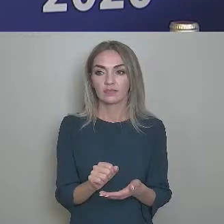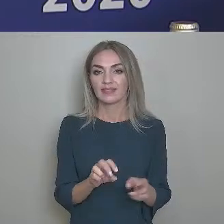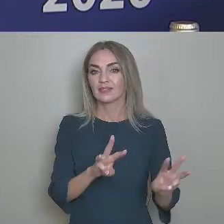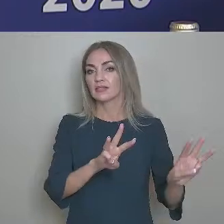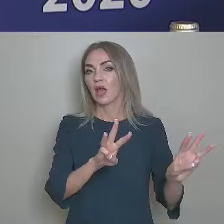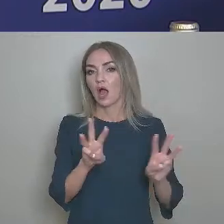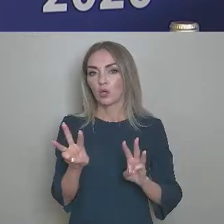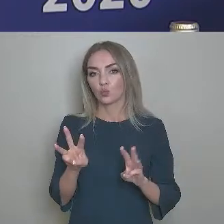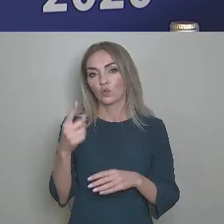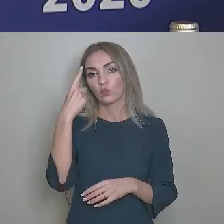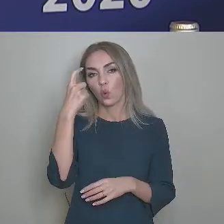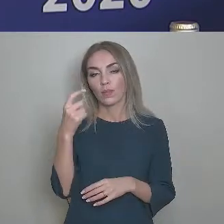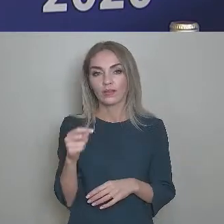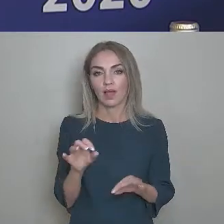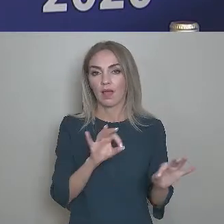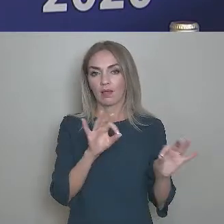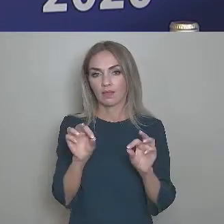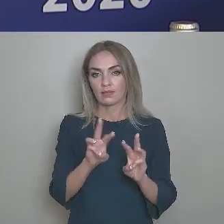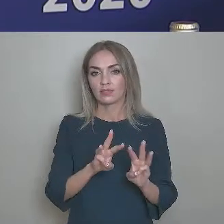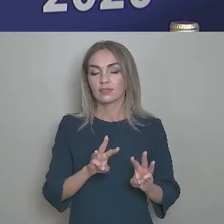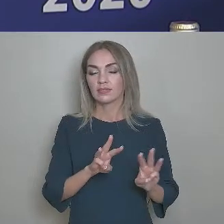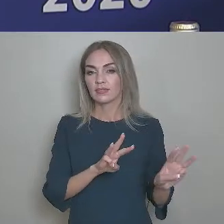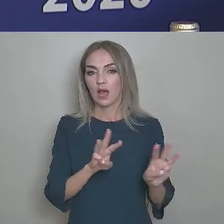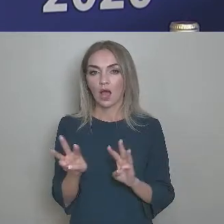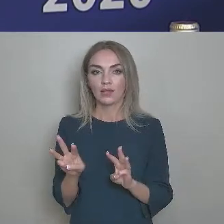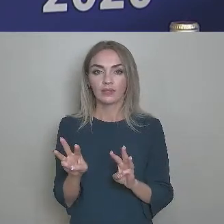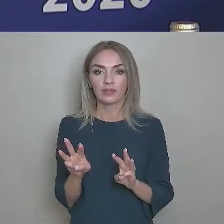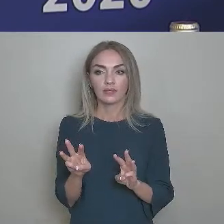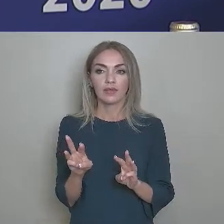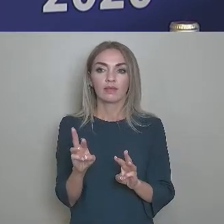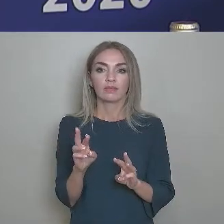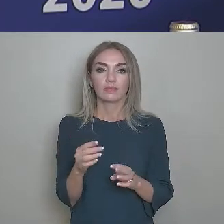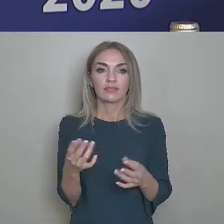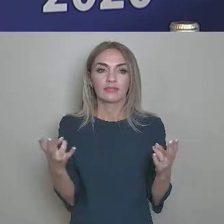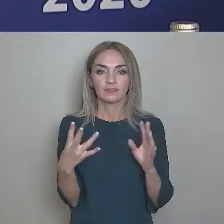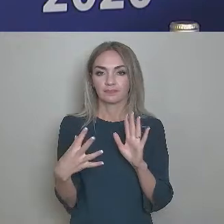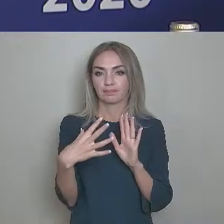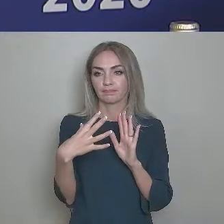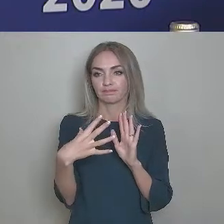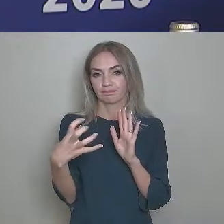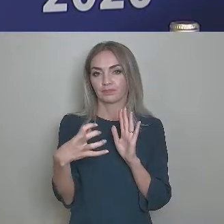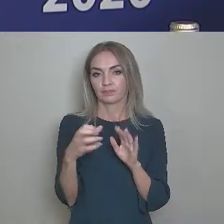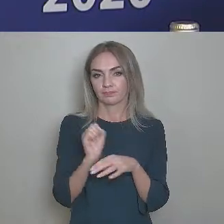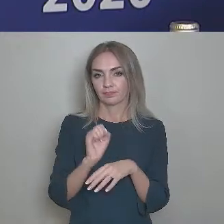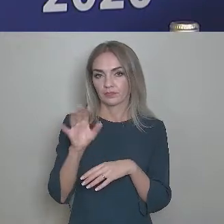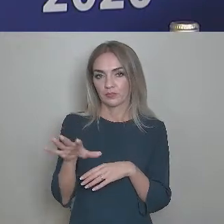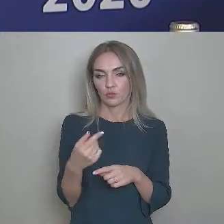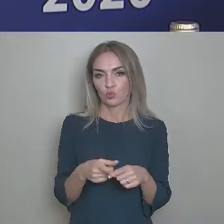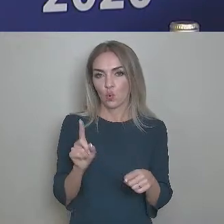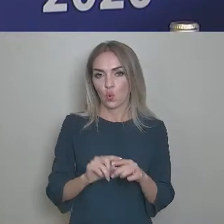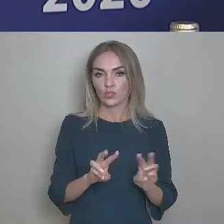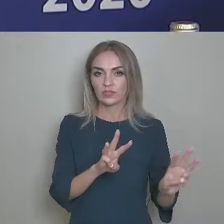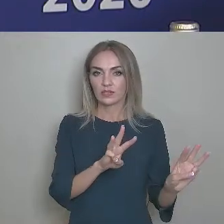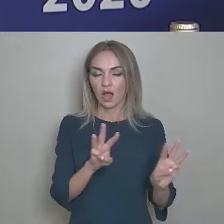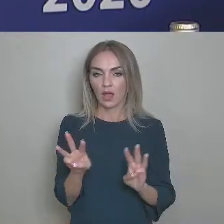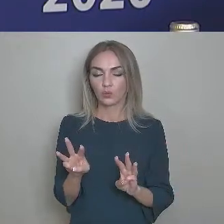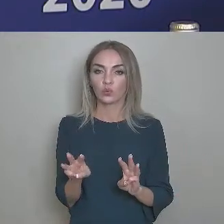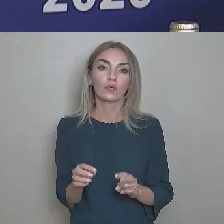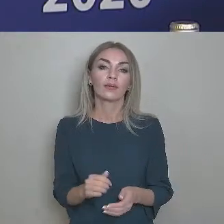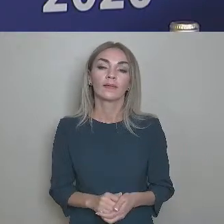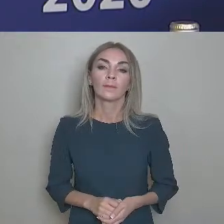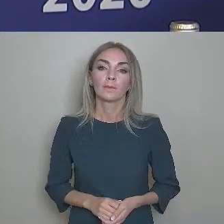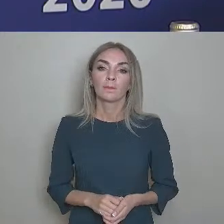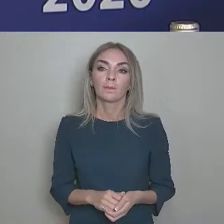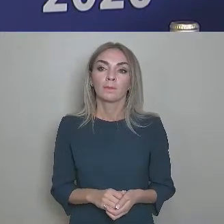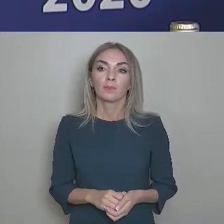of registration, but lack of accreditation or lack of the site or notification of the site, it is necessary to prove it